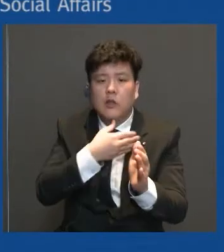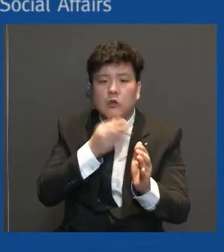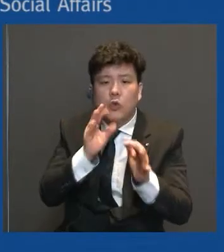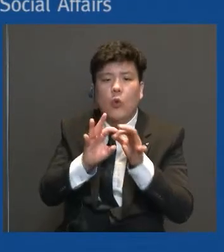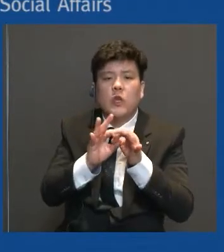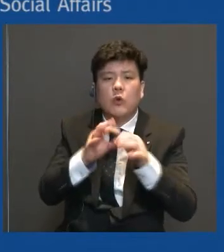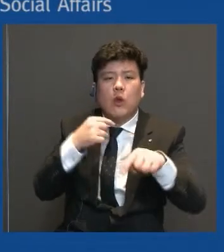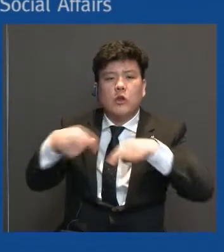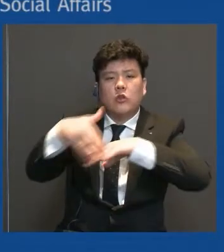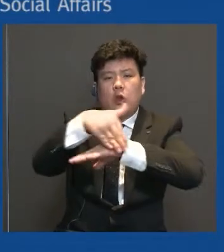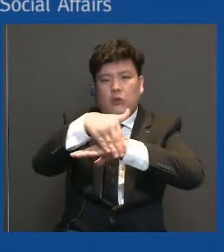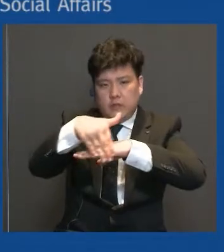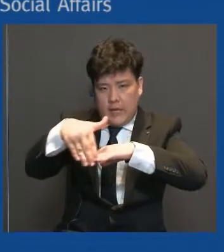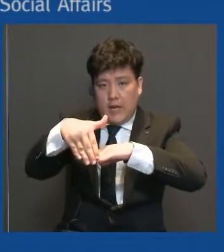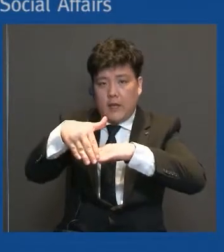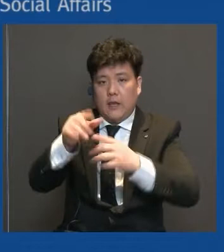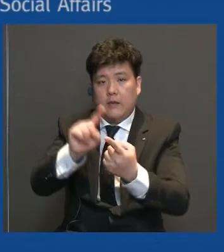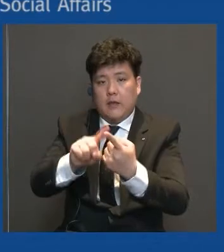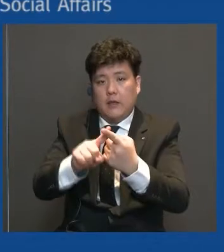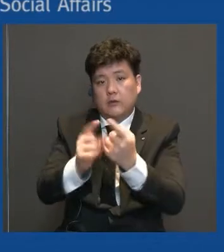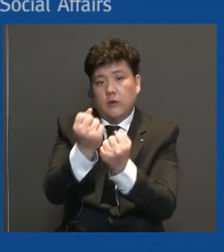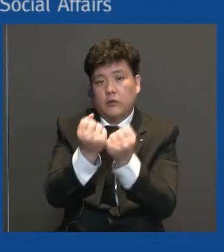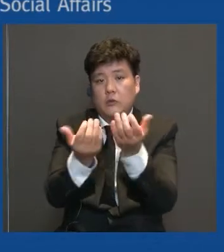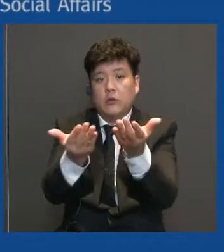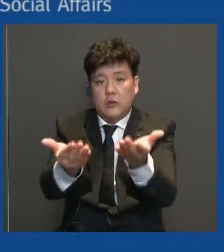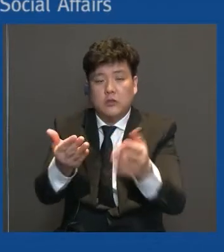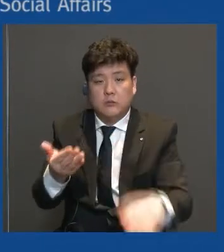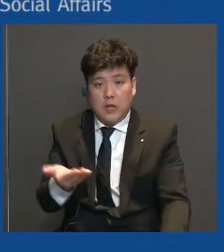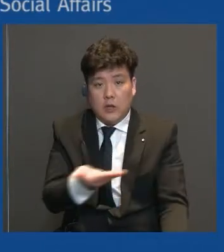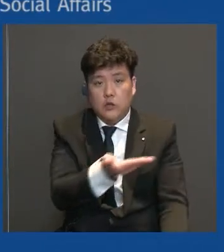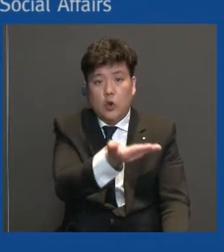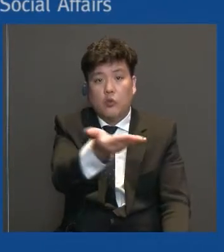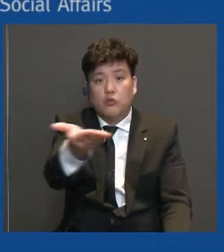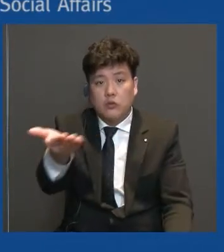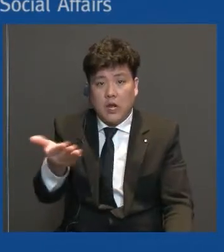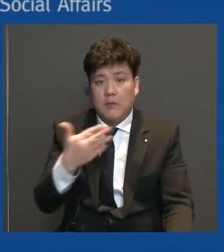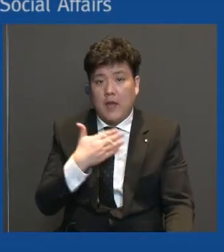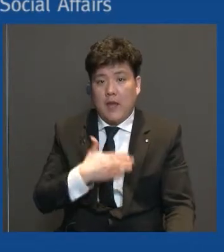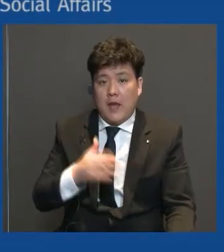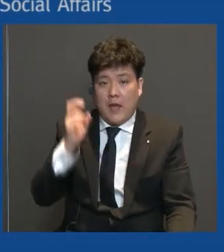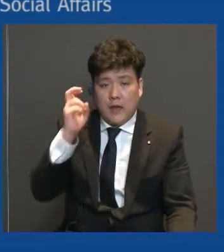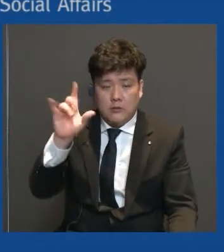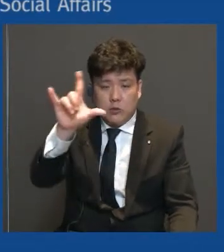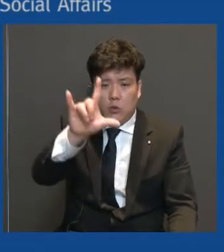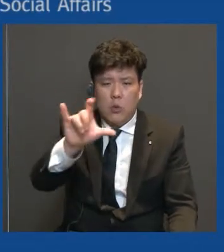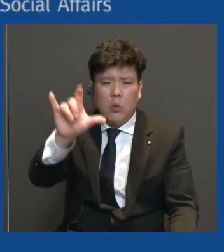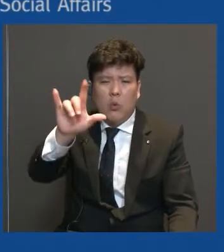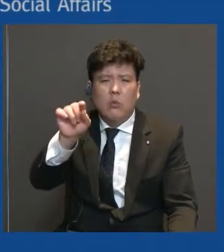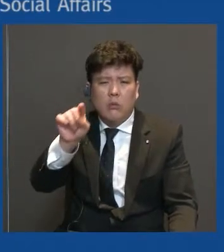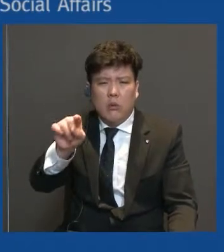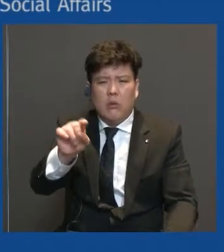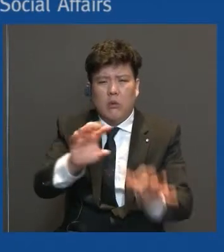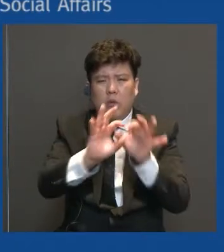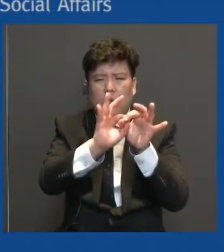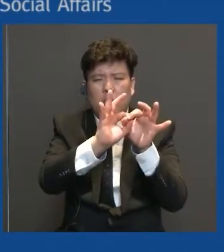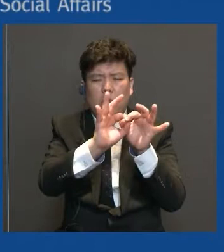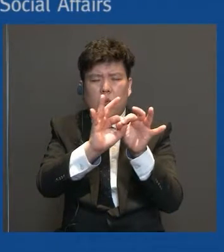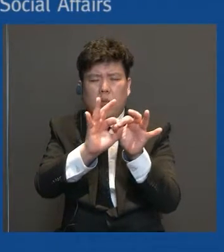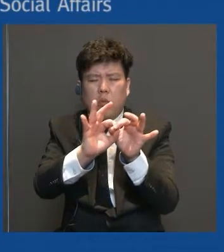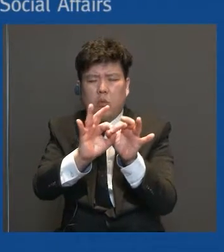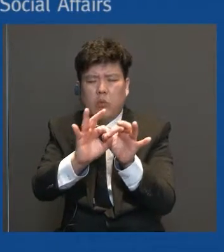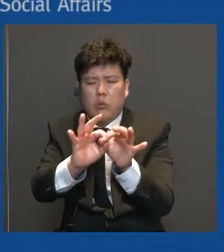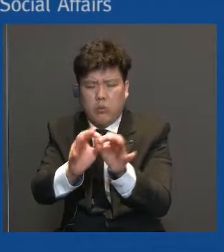As you may know, COVID-19 pandemic is ongoing with the number of confirmed cases are more